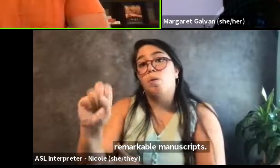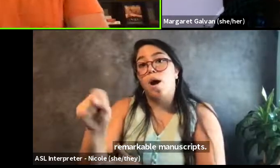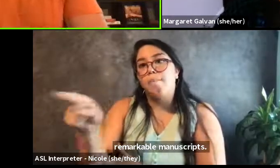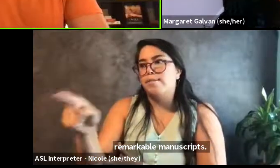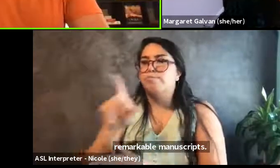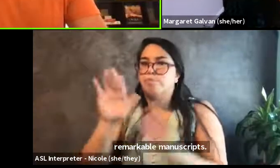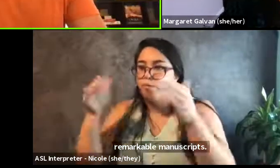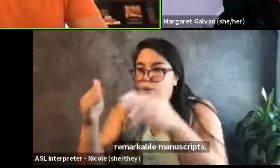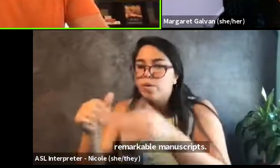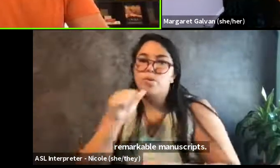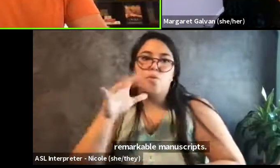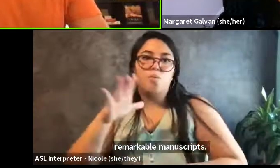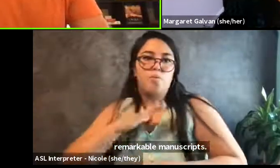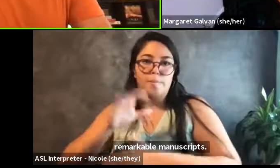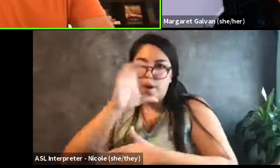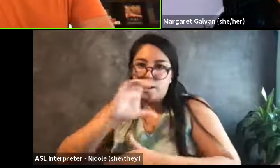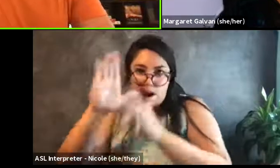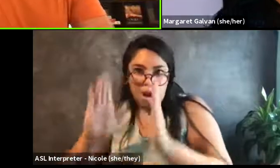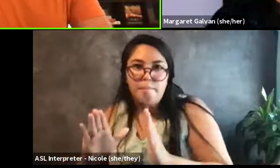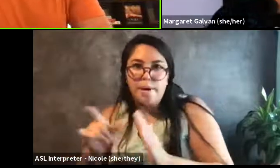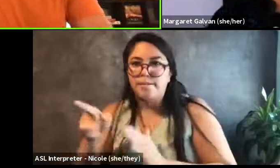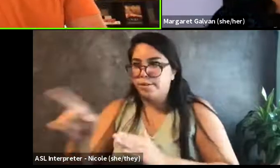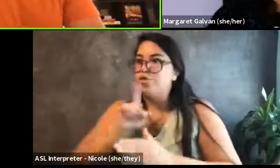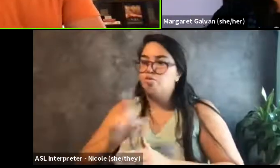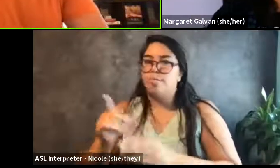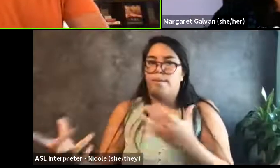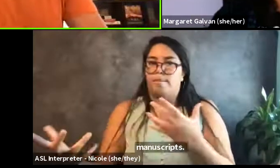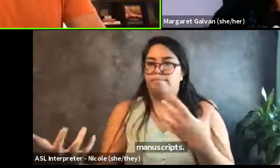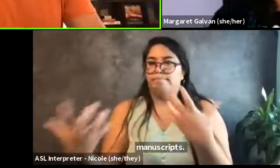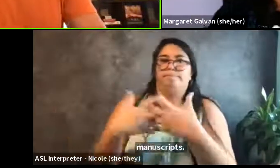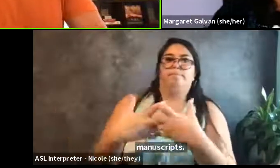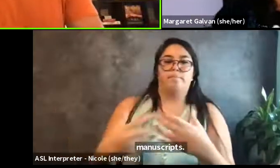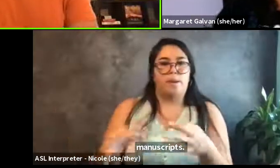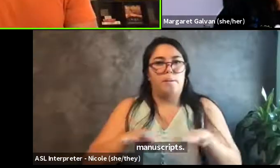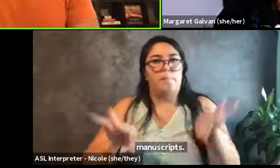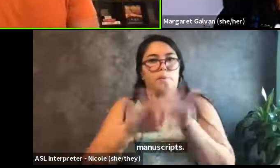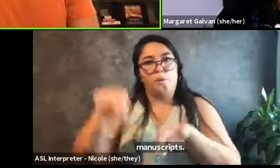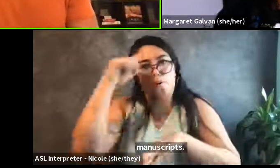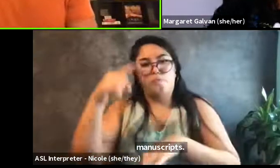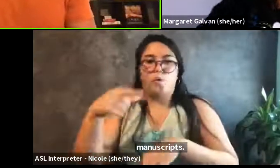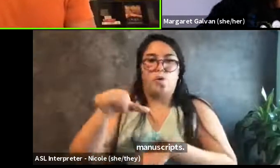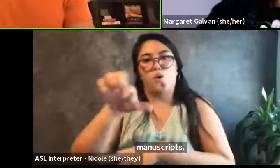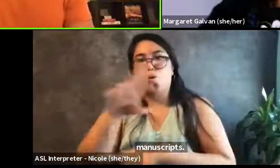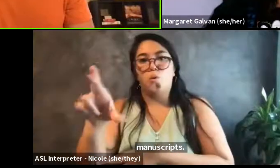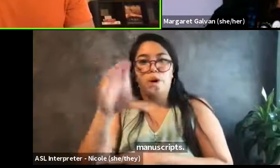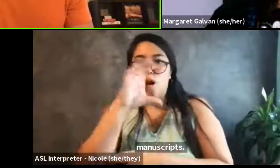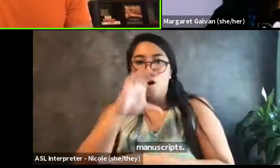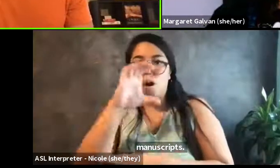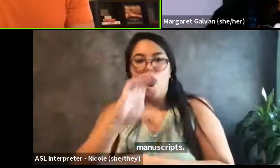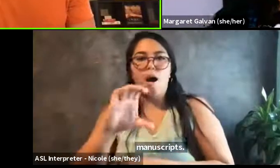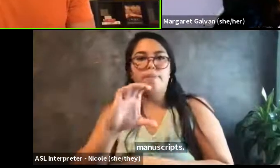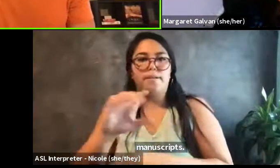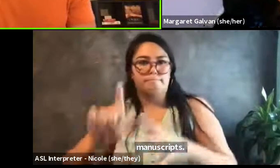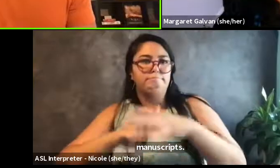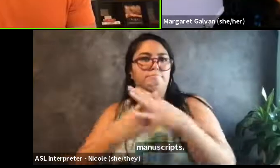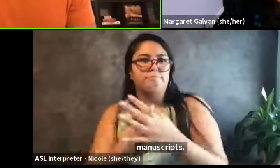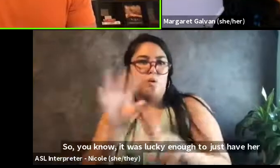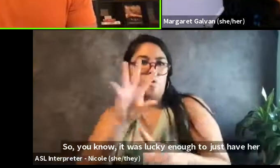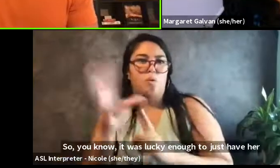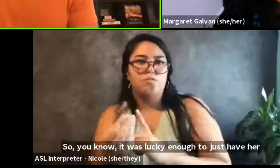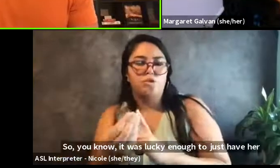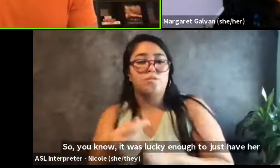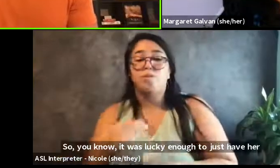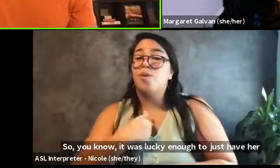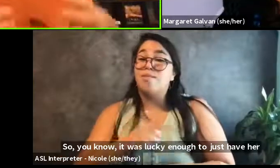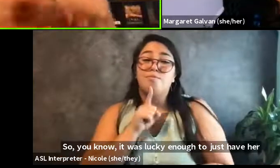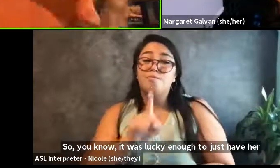part of, of the emerging, uh, queer comics, um, scene. So, uh, you know, I was lucky enough to just have, have these